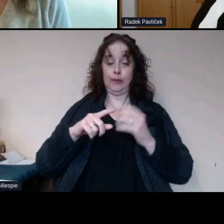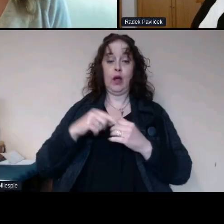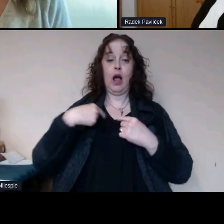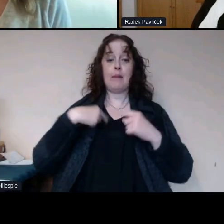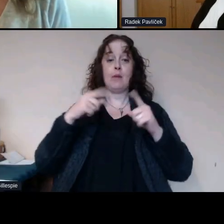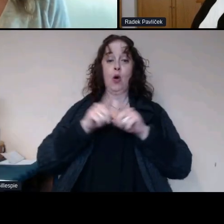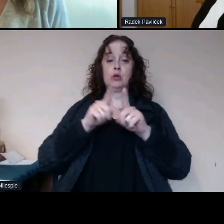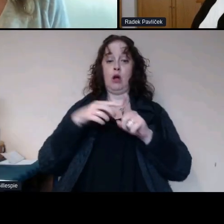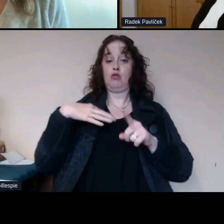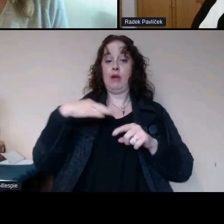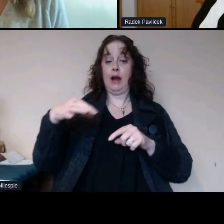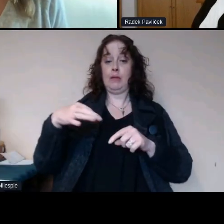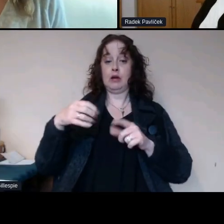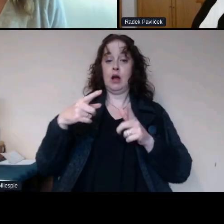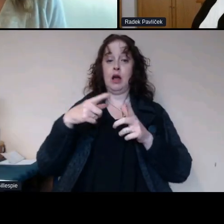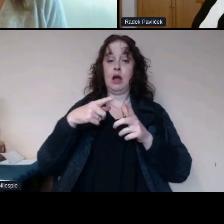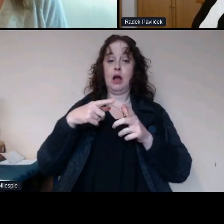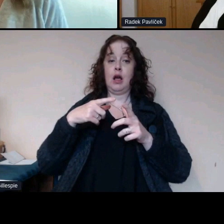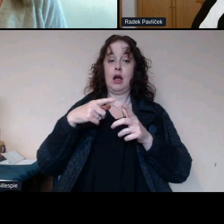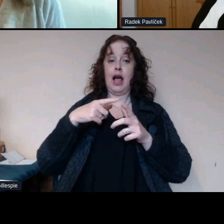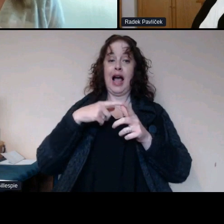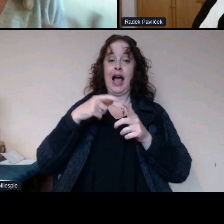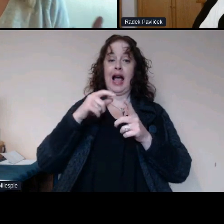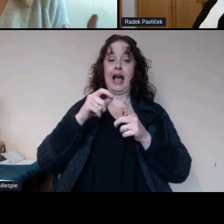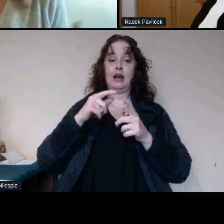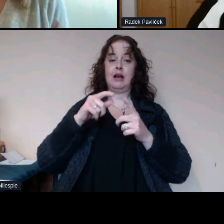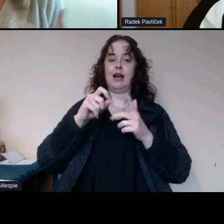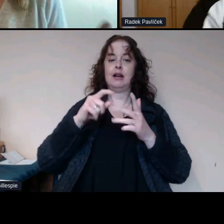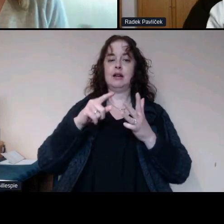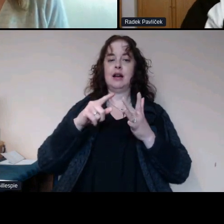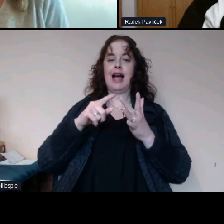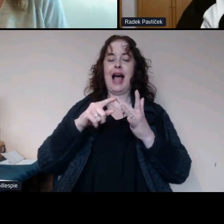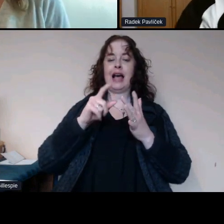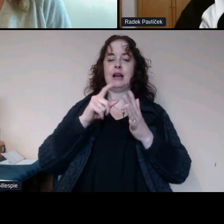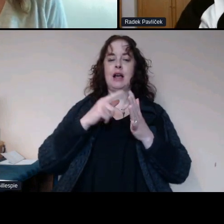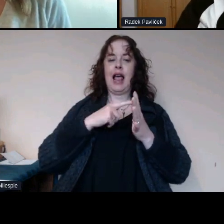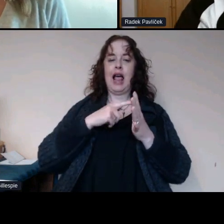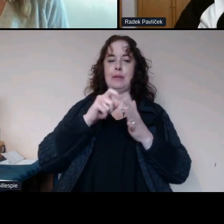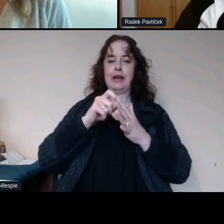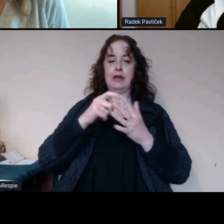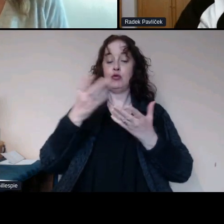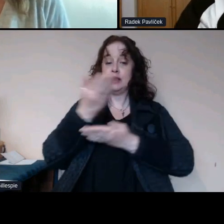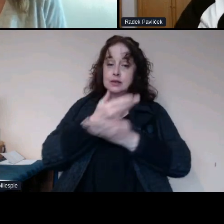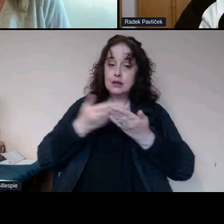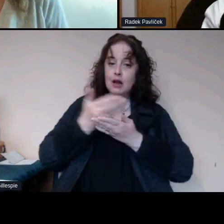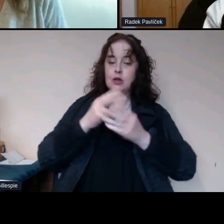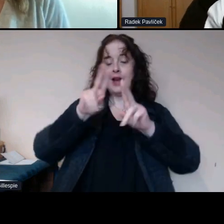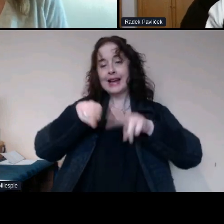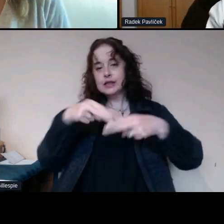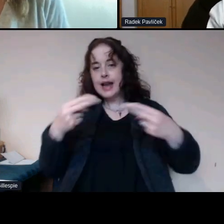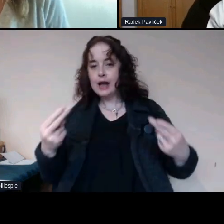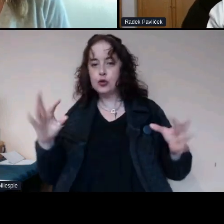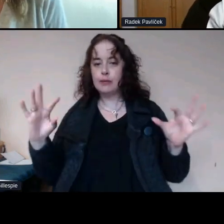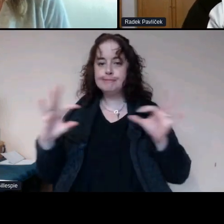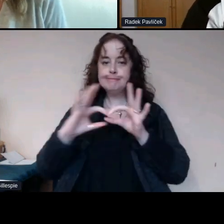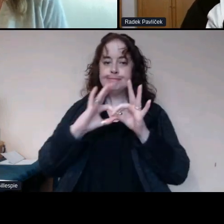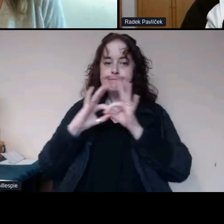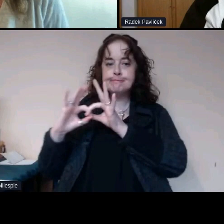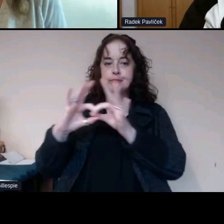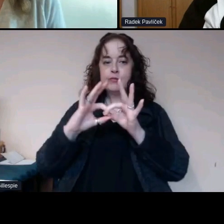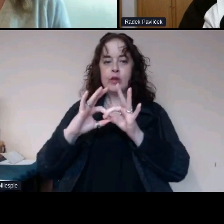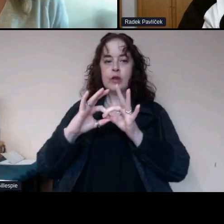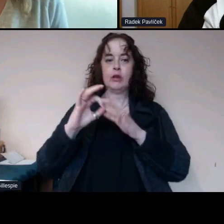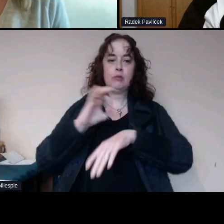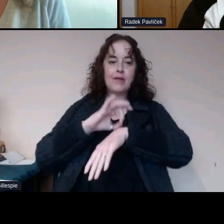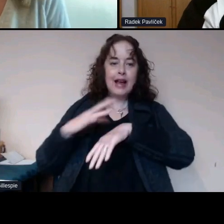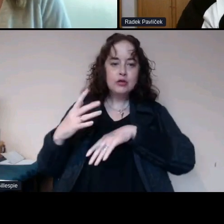representing IAAP in all the panels that I'm in. So we've had very good discussions on internationalization and the professionalism and the